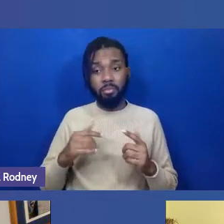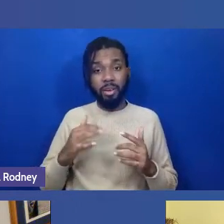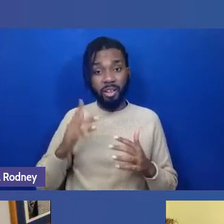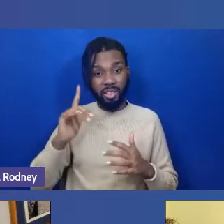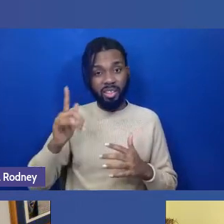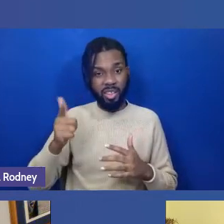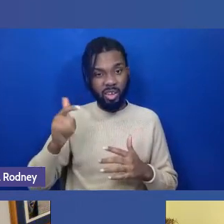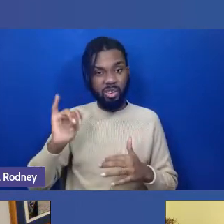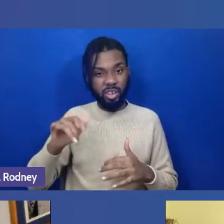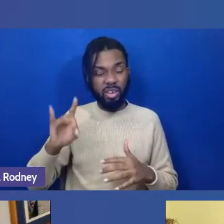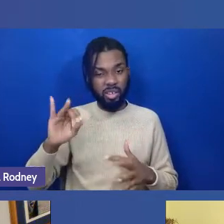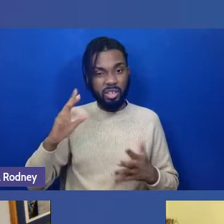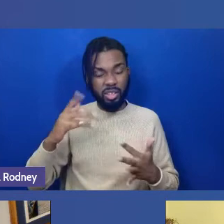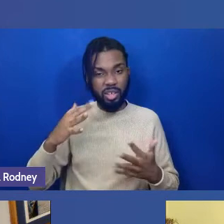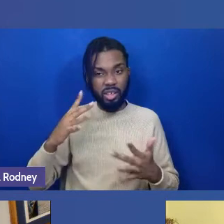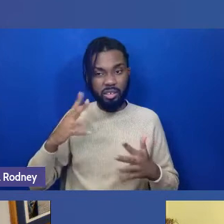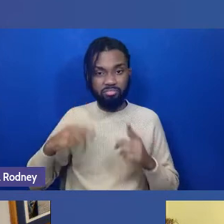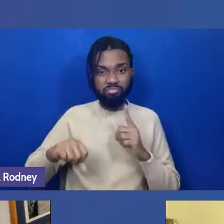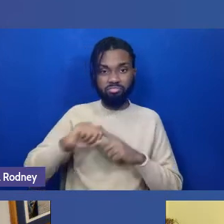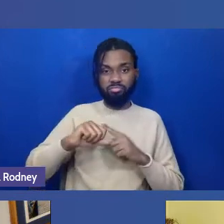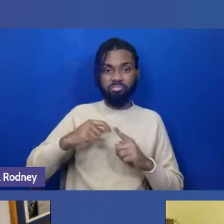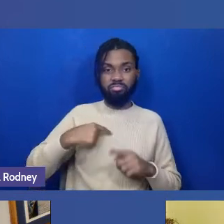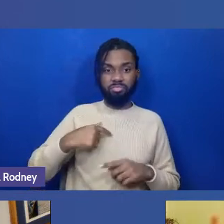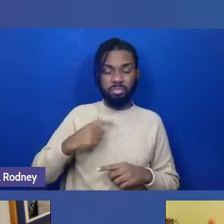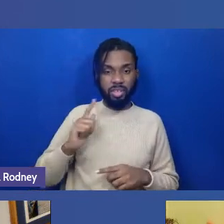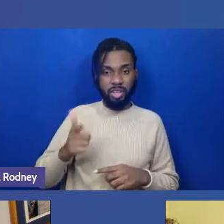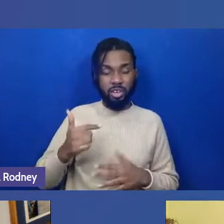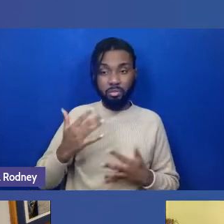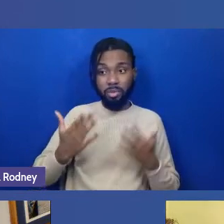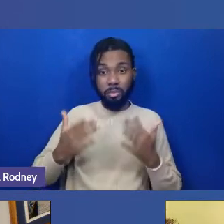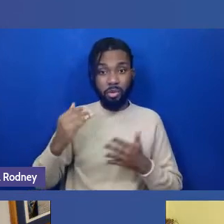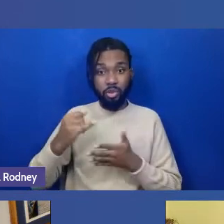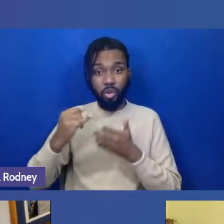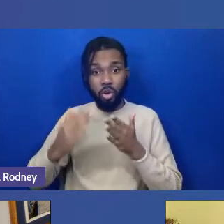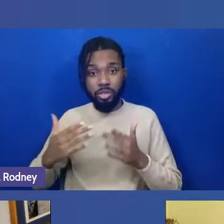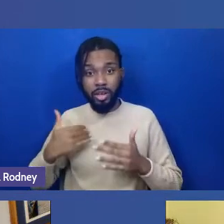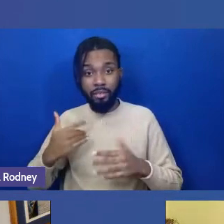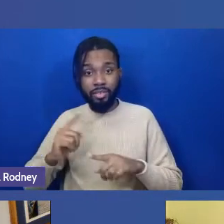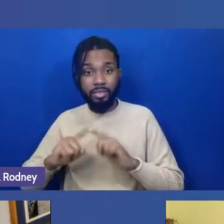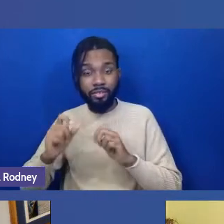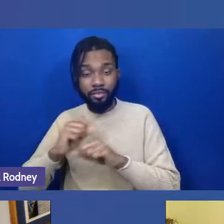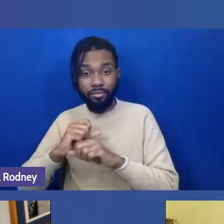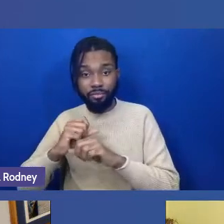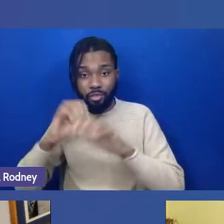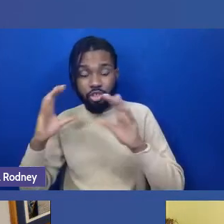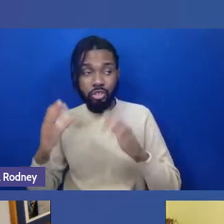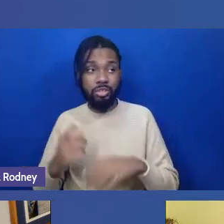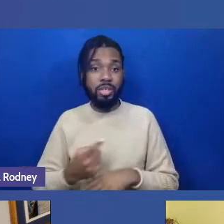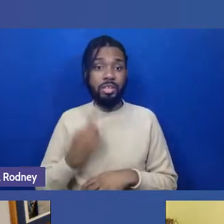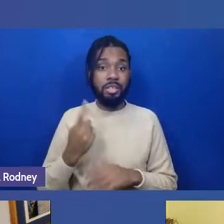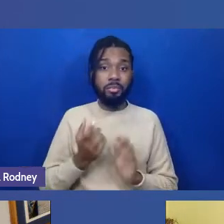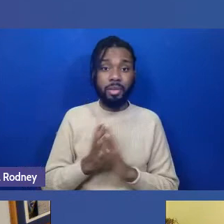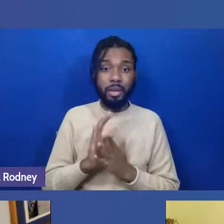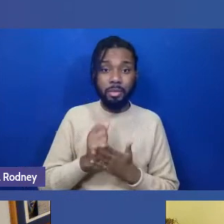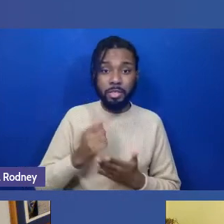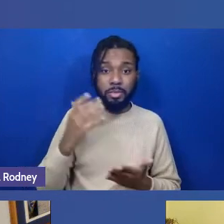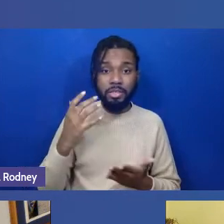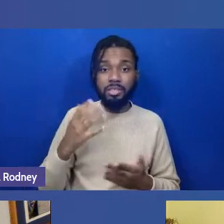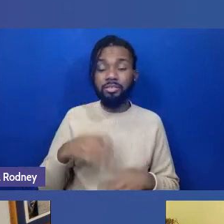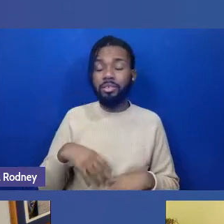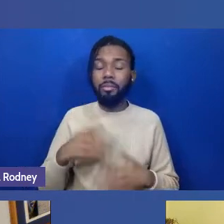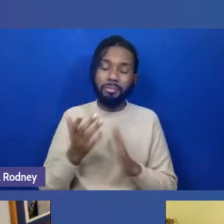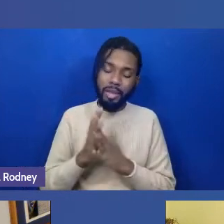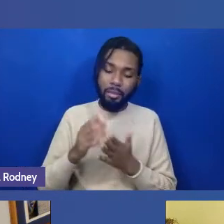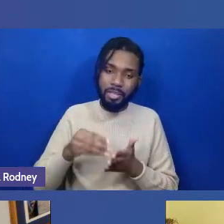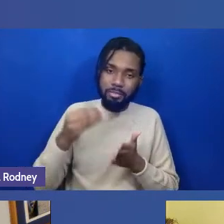ass for sure. You know, I mean, the situation changed. The artist had a different vision. Something got much more expensive. Things happened within that. What